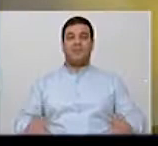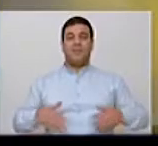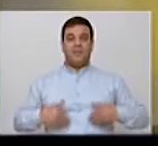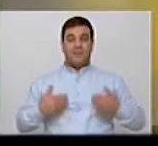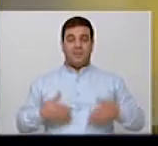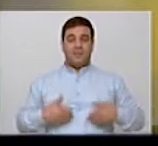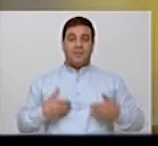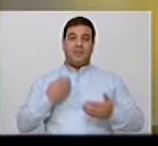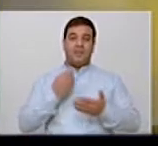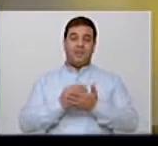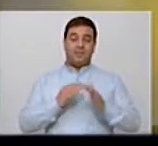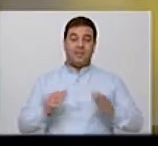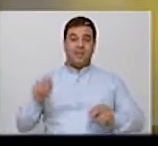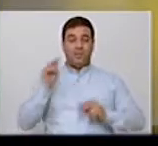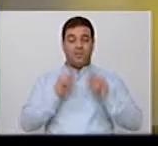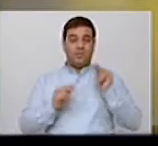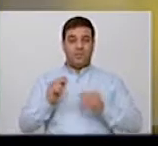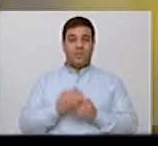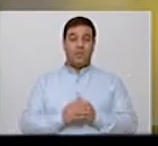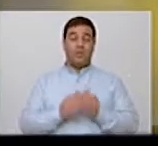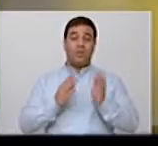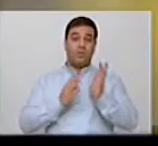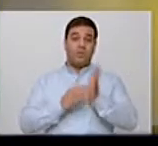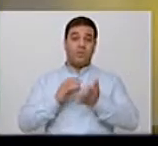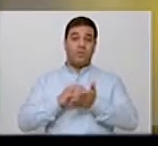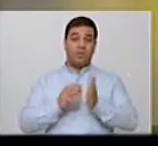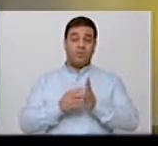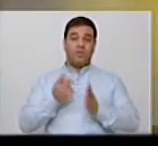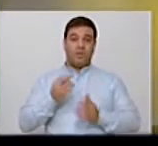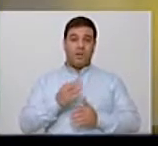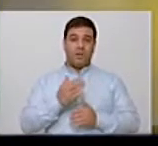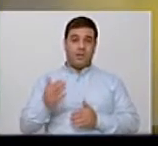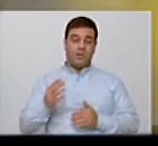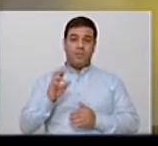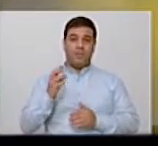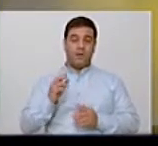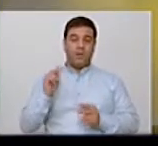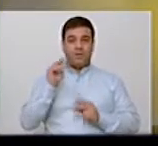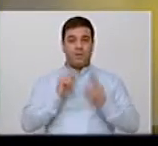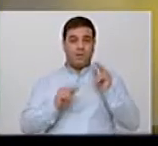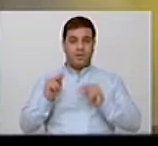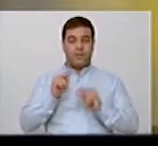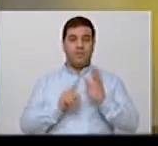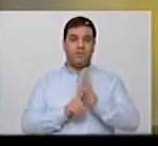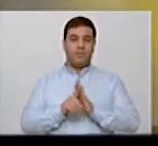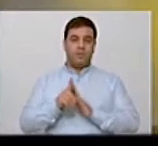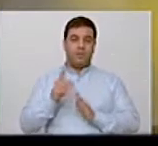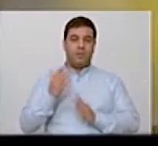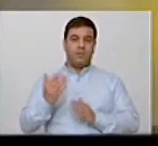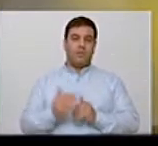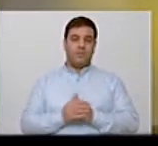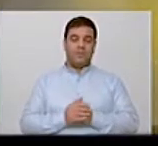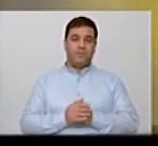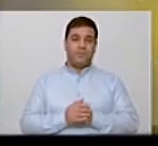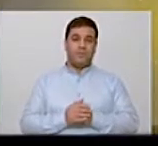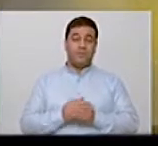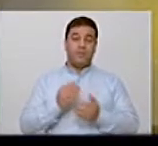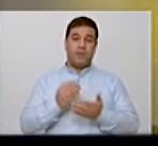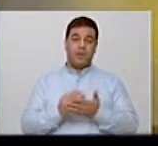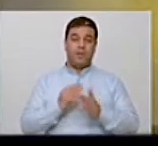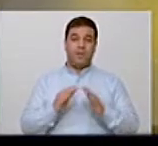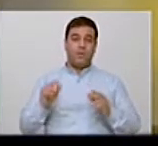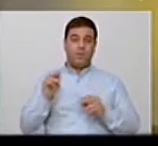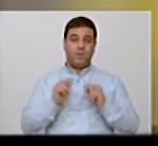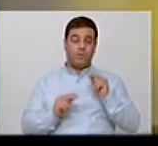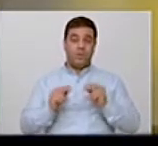Assalomu alaykum aziz o'quvchilar. 9-sinflar uchun biologiya darslarimizni davom ettiramiz. Aziz